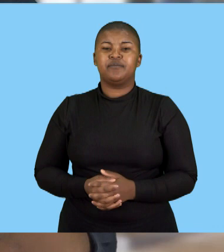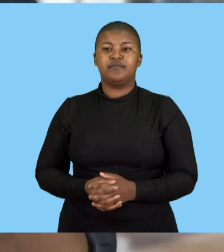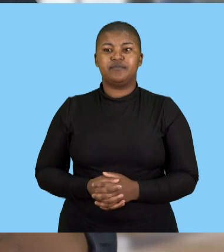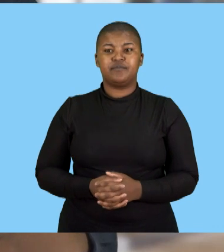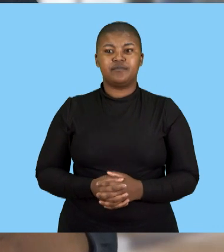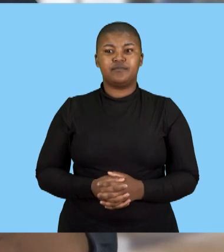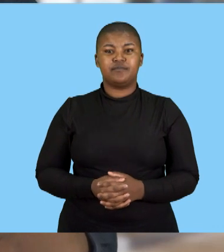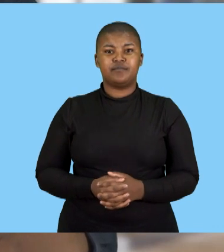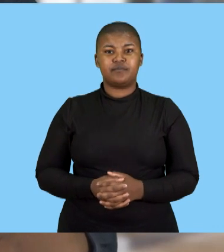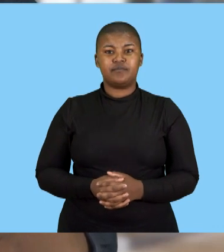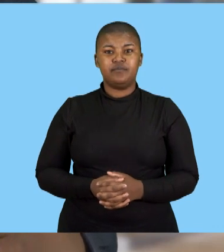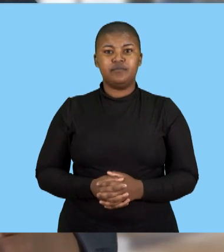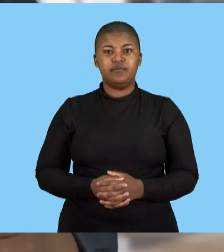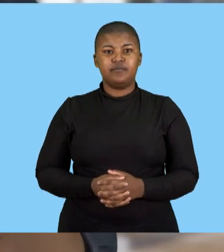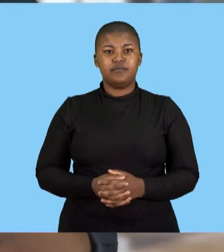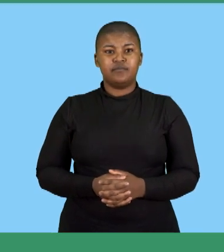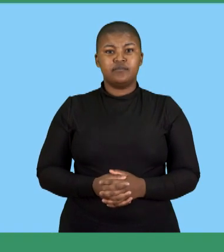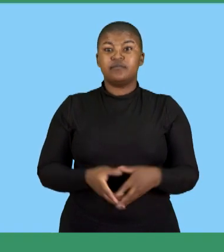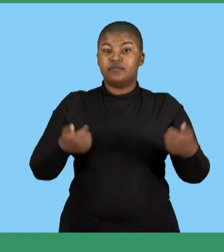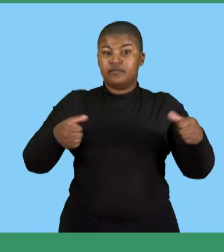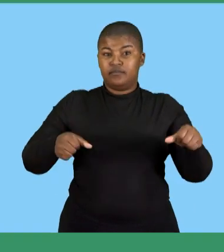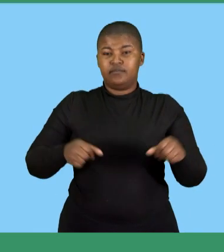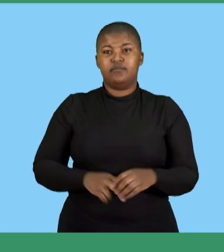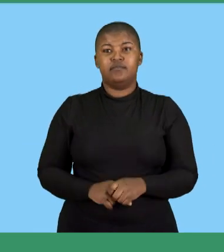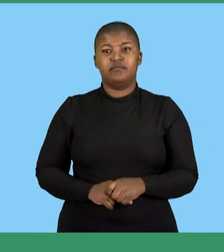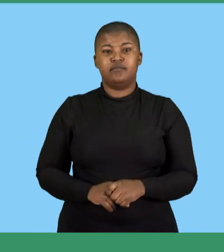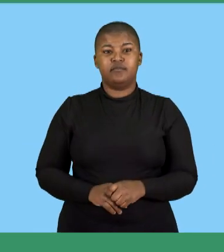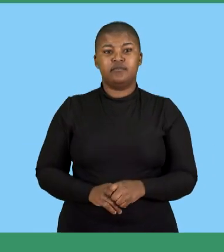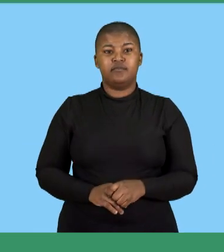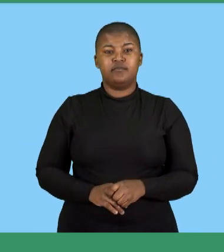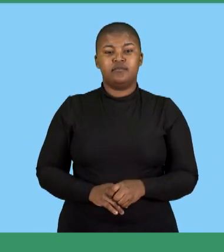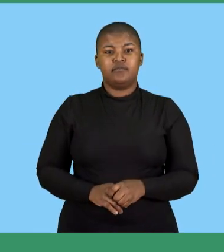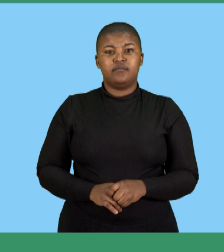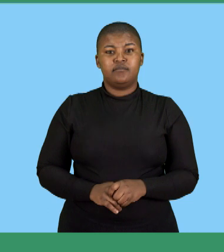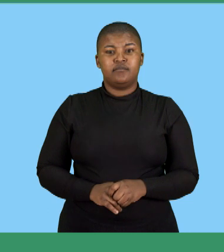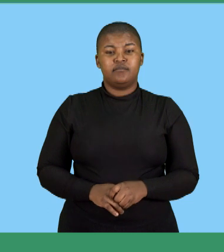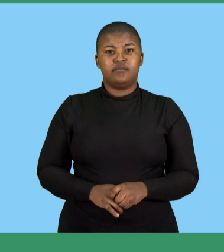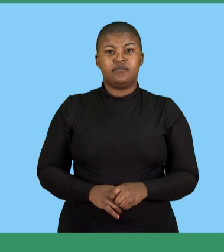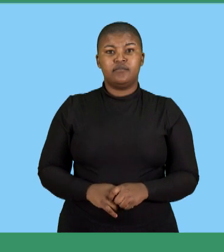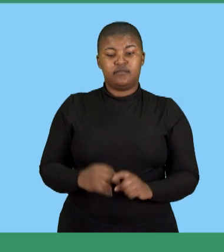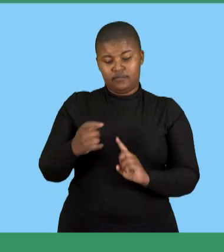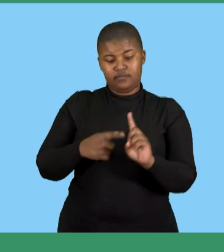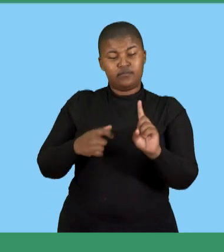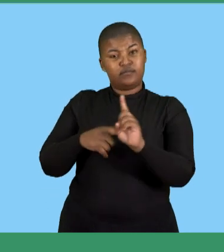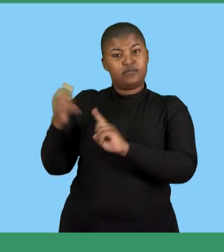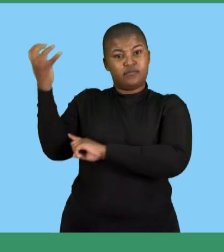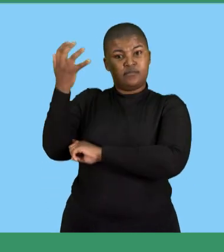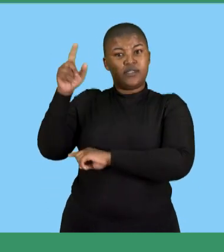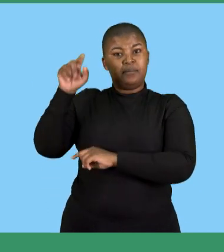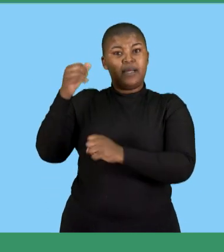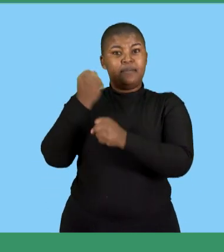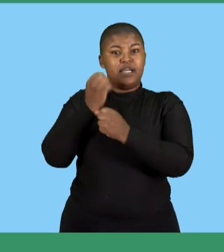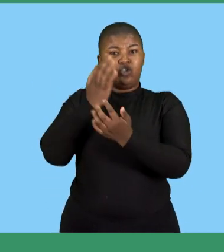lesson. So as we move further, another aspect to be considered while presenting is that now the presenter should maintain